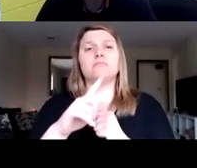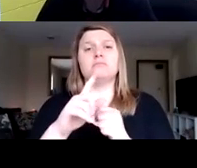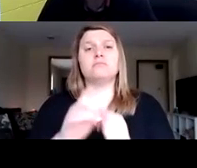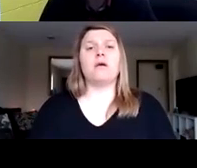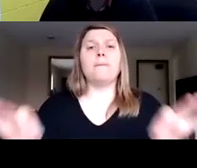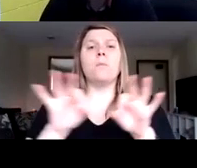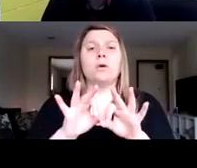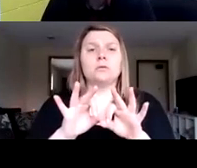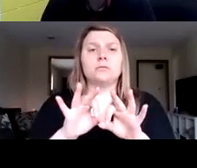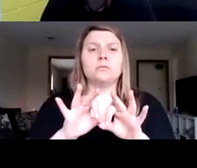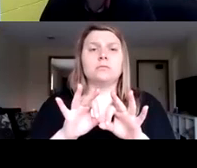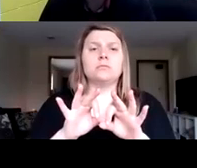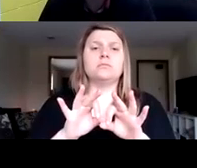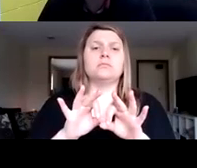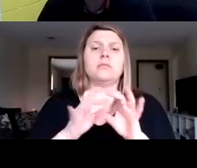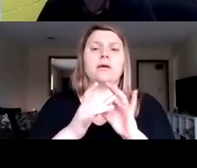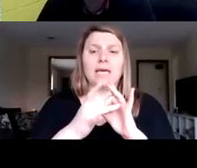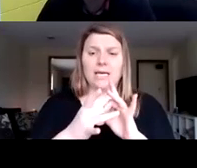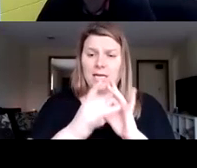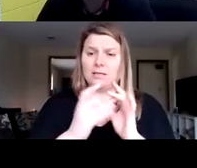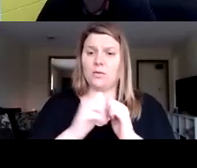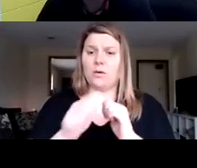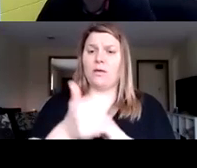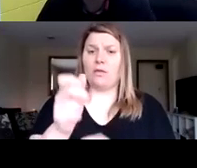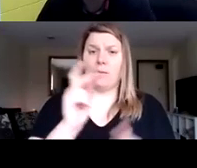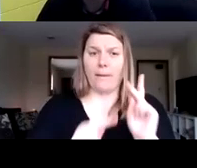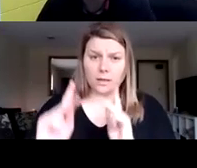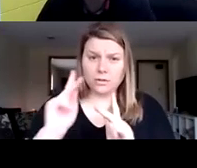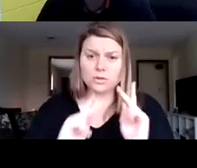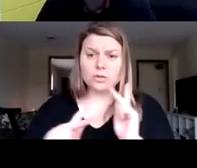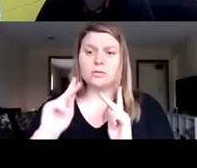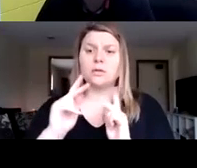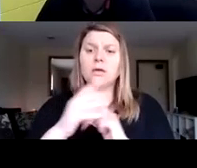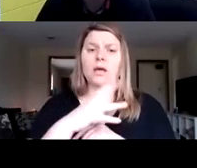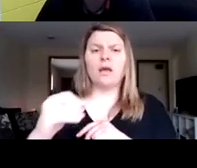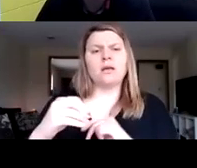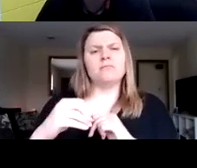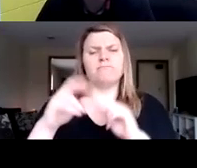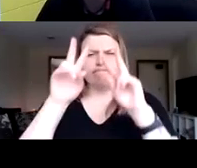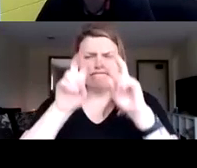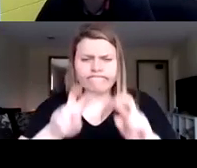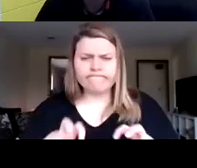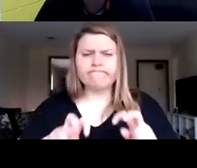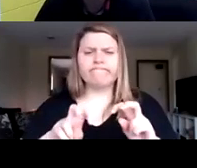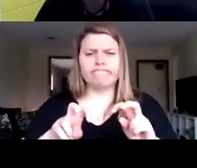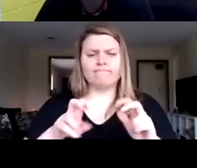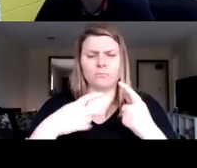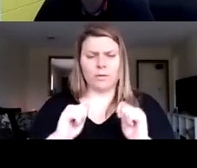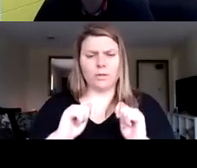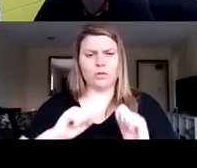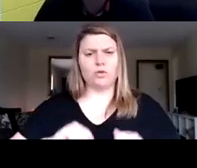importance of connecting with other populations and examining and trying to